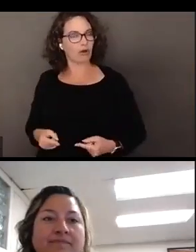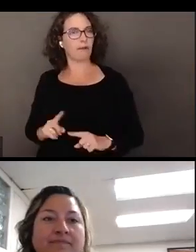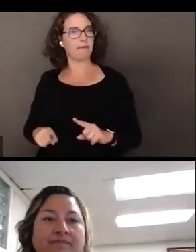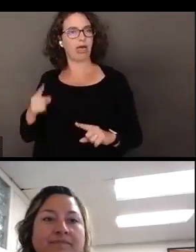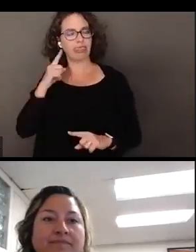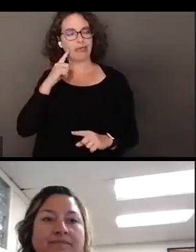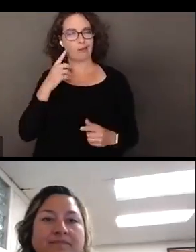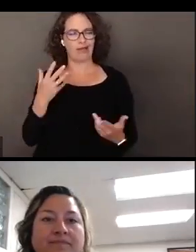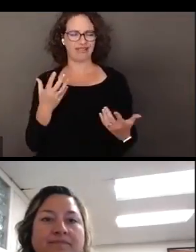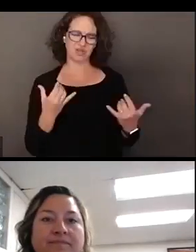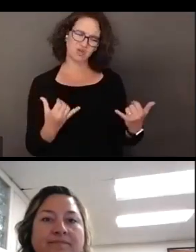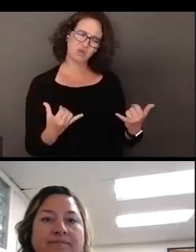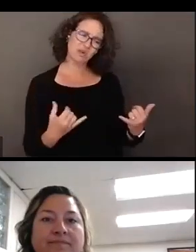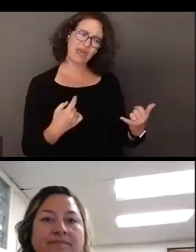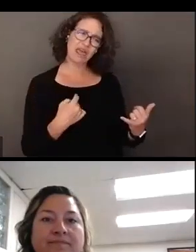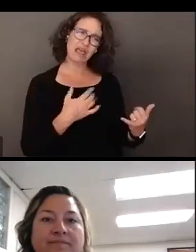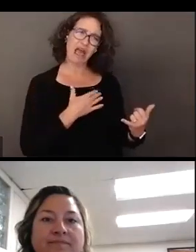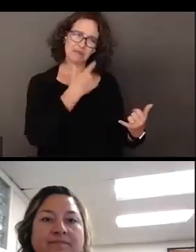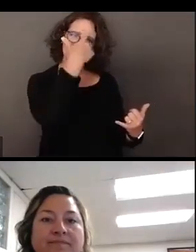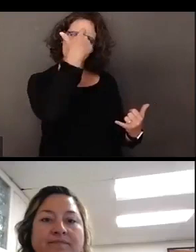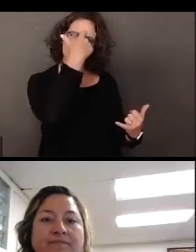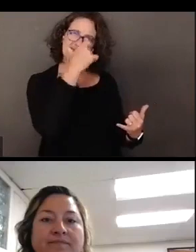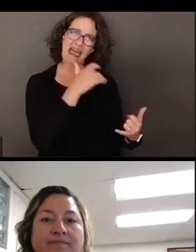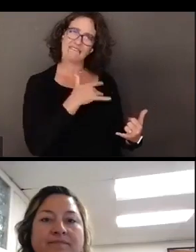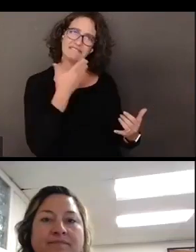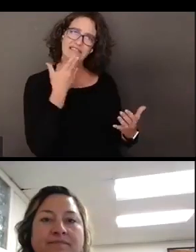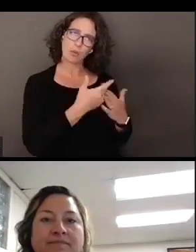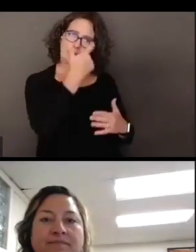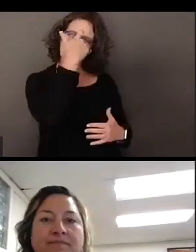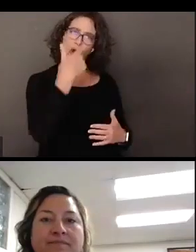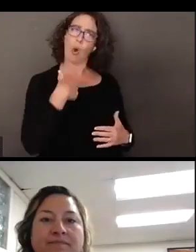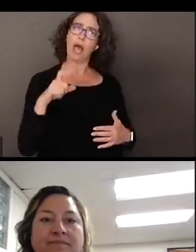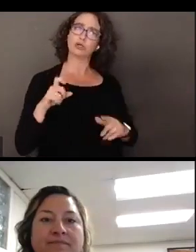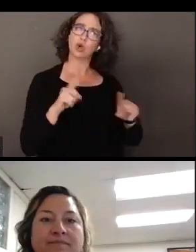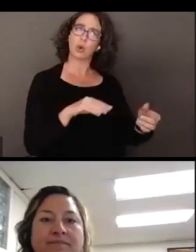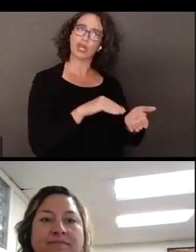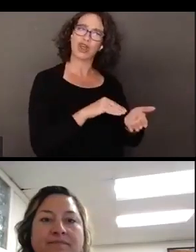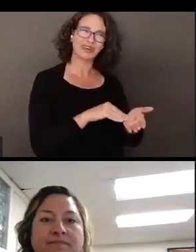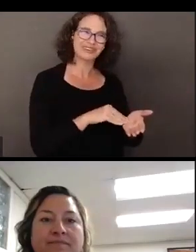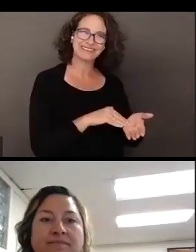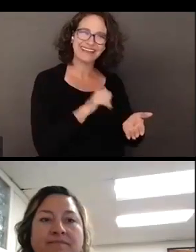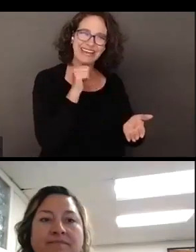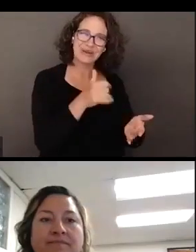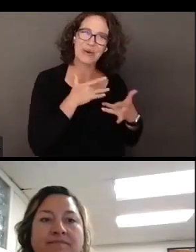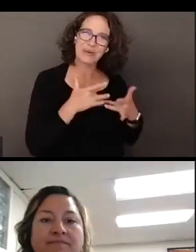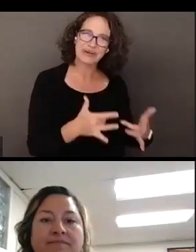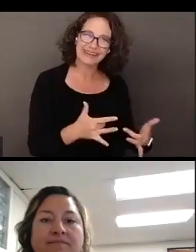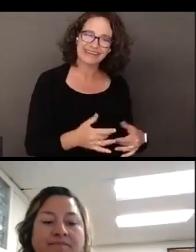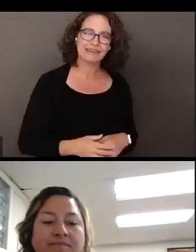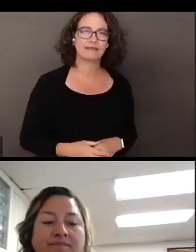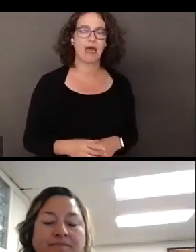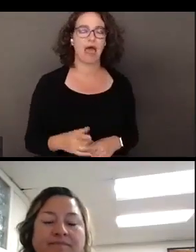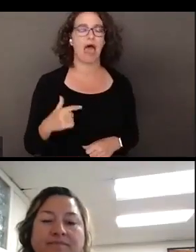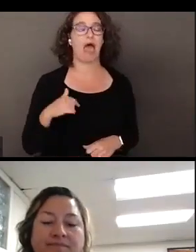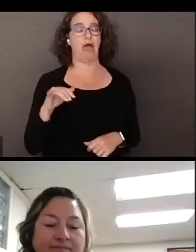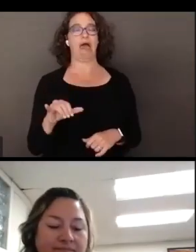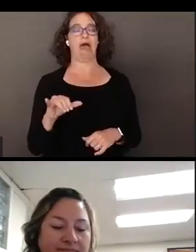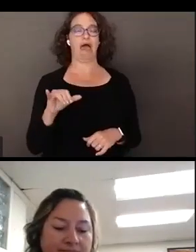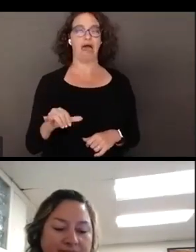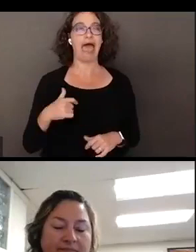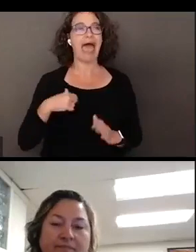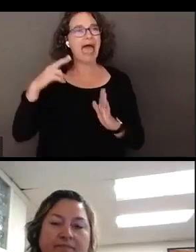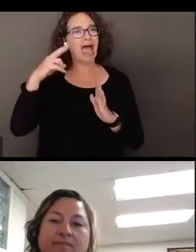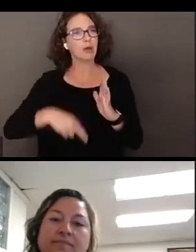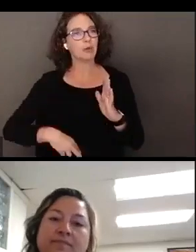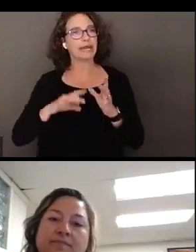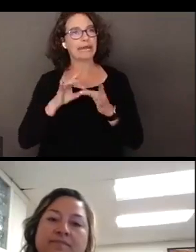you know, today I'm not feeling well mentally. Maybe that's something I should see a doctor for. And it always catches me off guard whenever I read about the